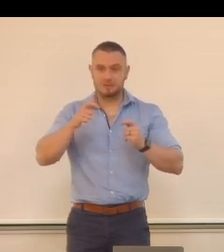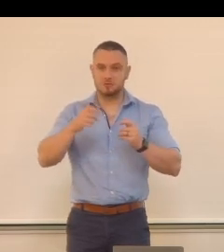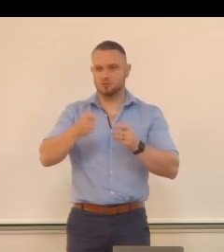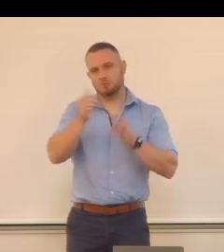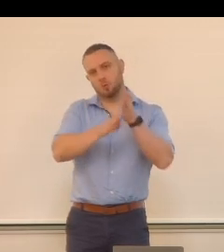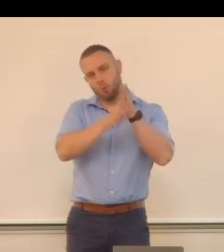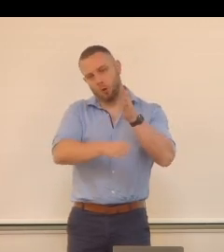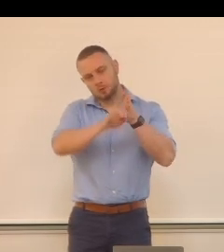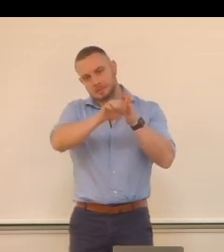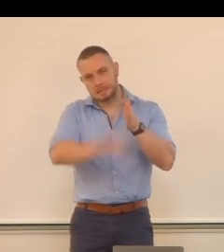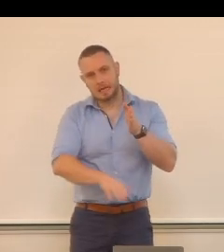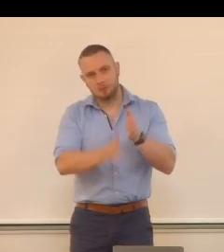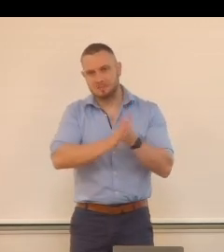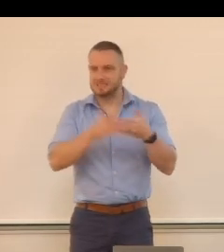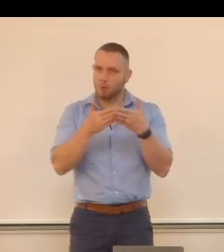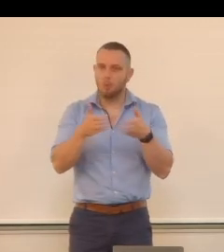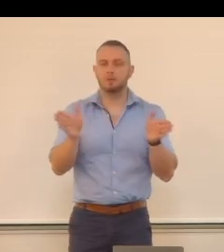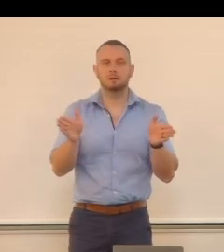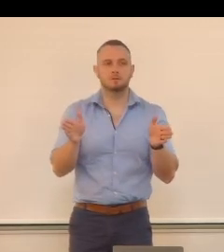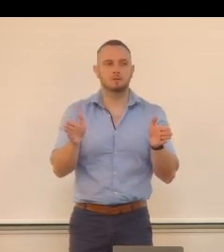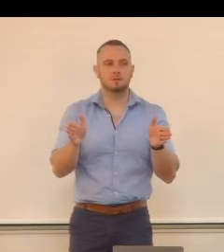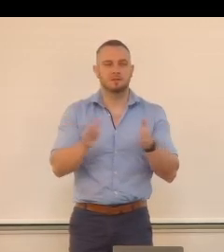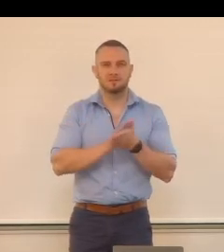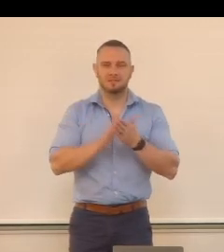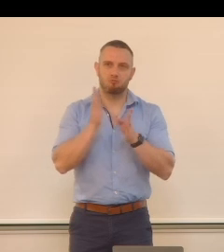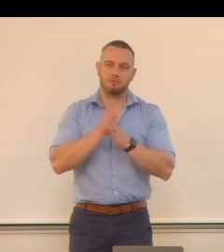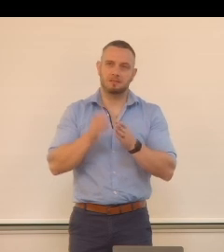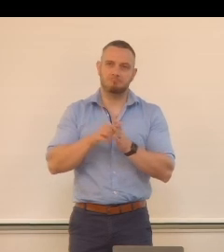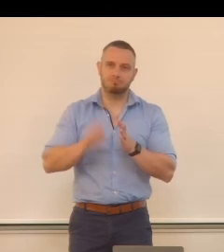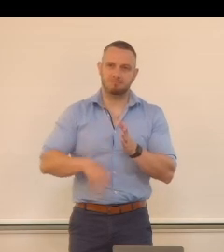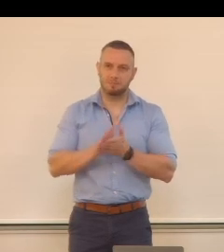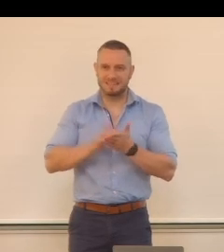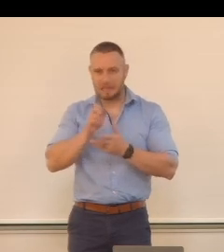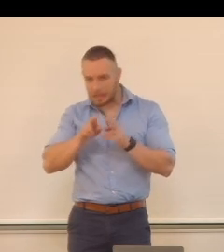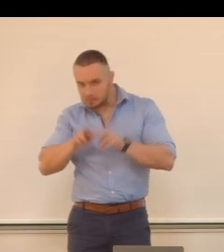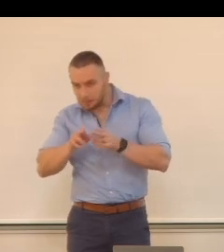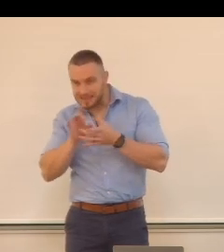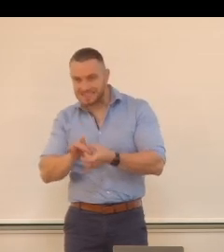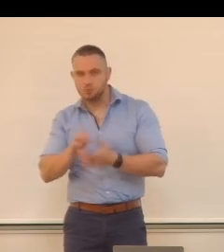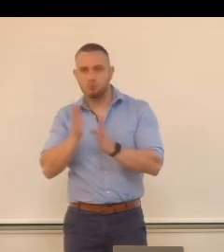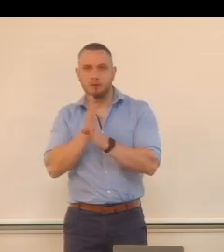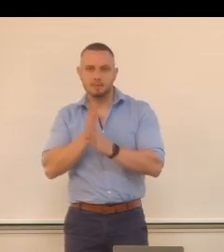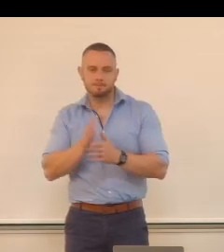walls of the crew quarters and make it more open, so you have less privacy, and they can do experiments with that.